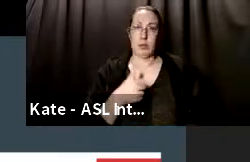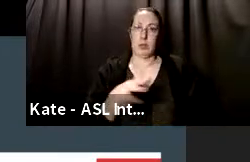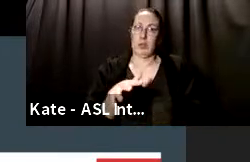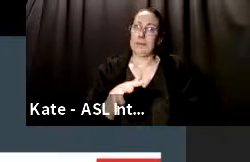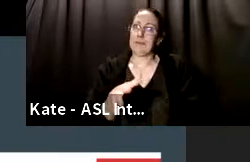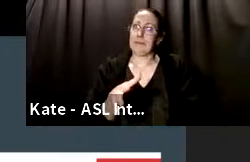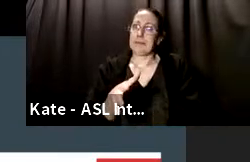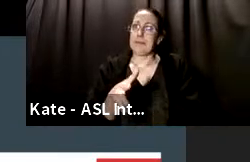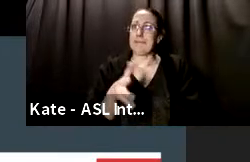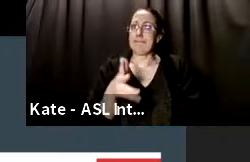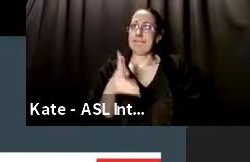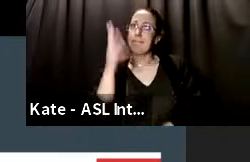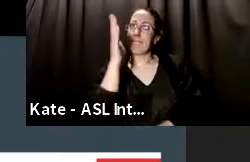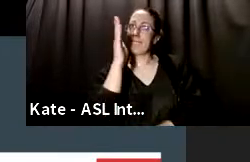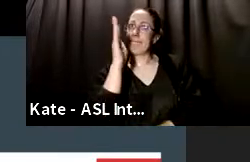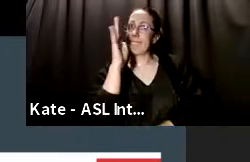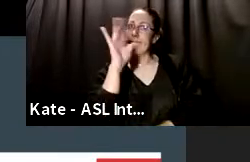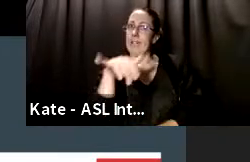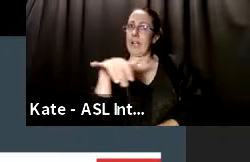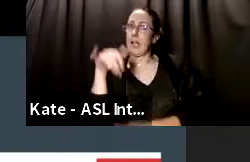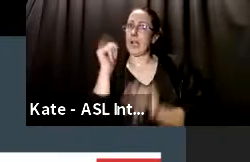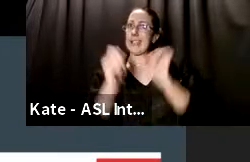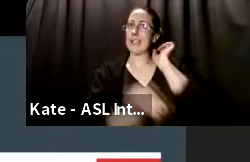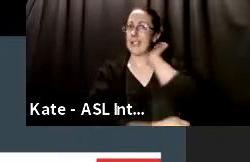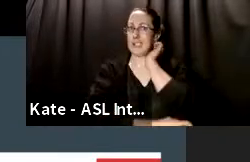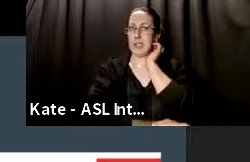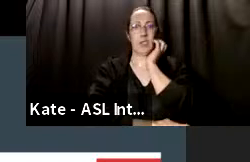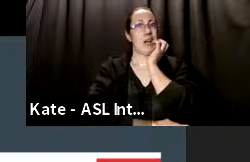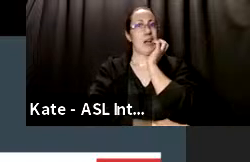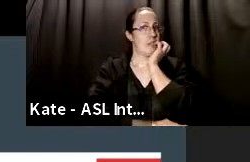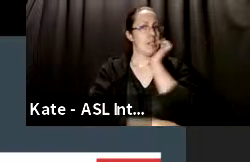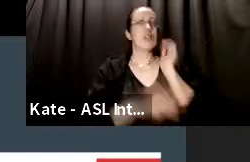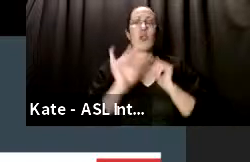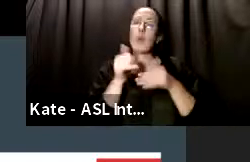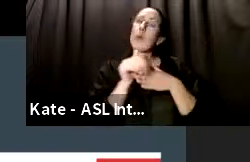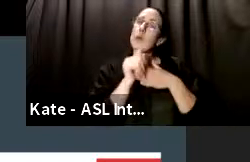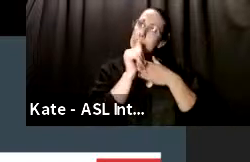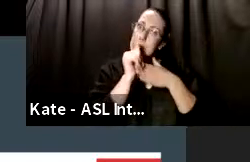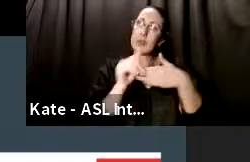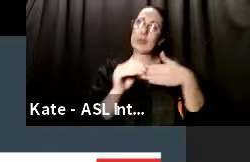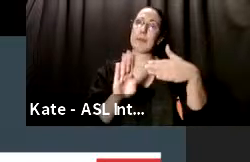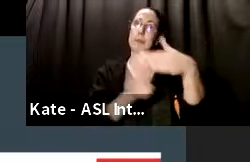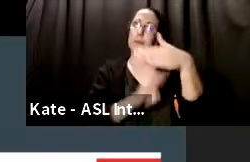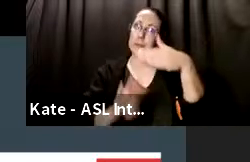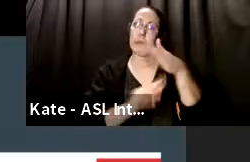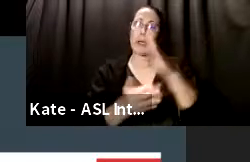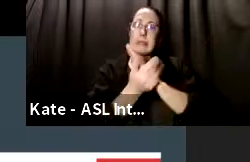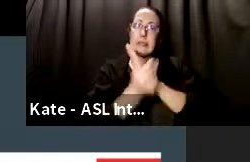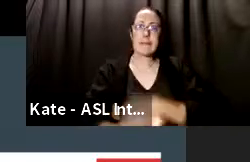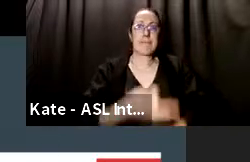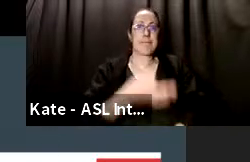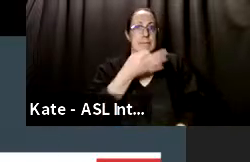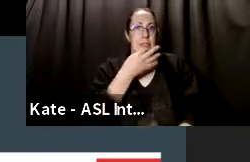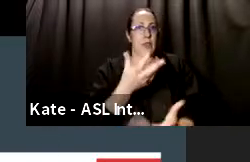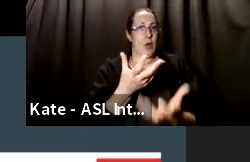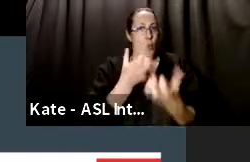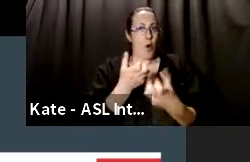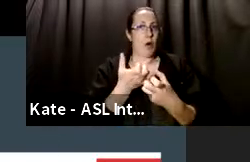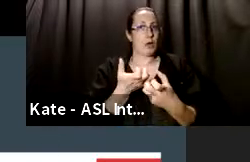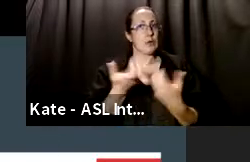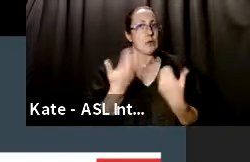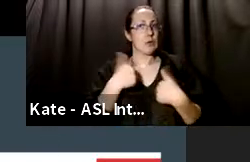people. So some of those leadership fundamentals were things that they named as curriculum pieces that are important to